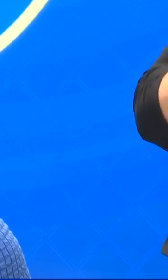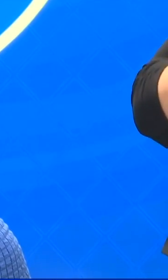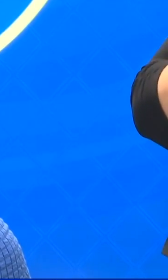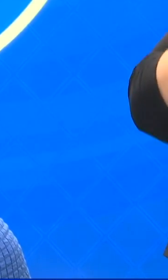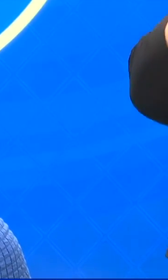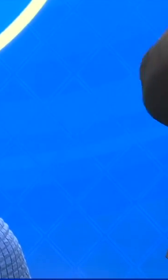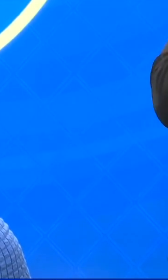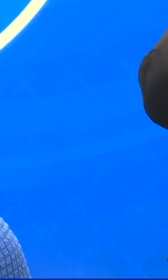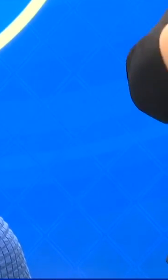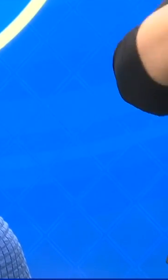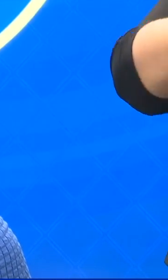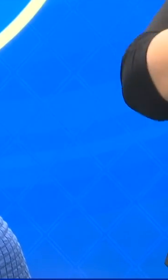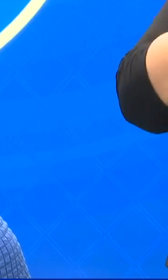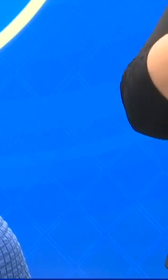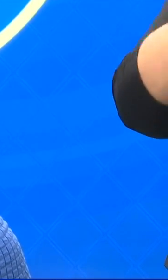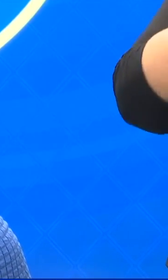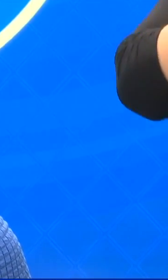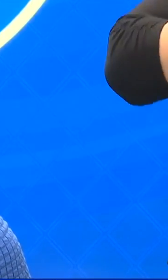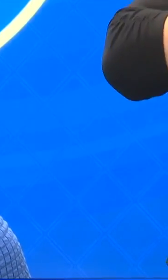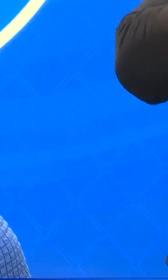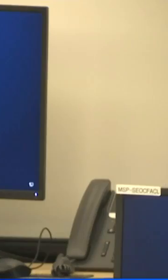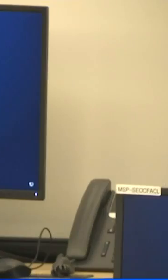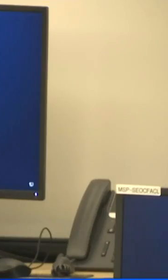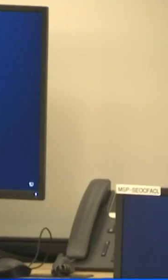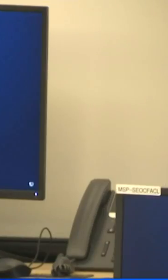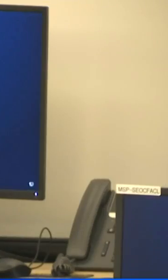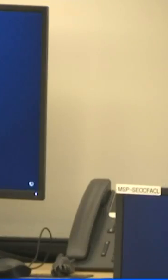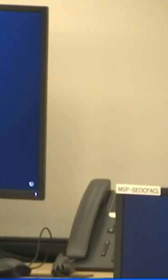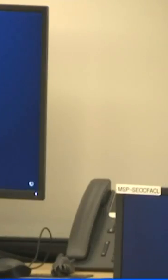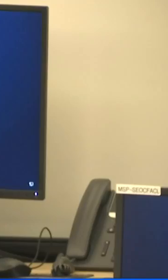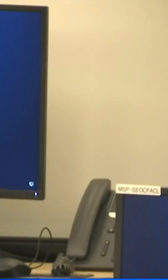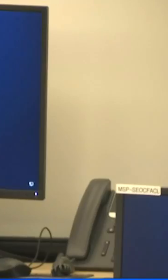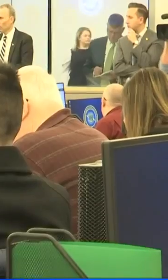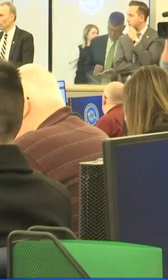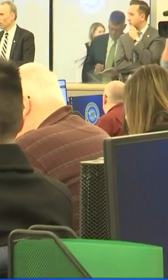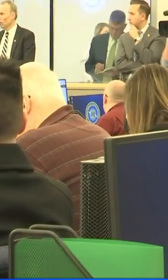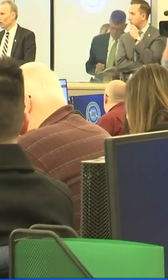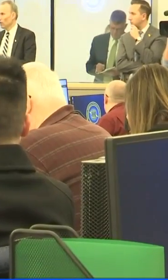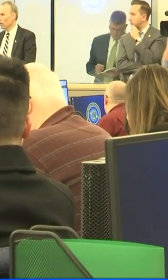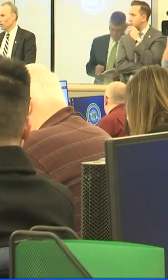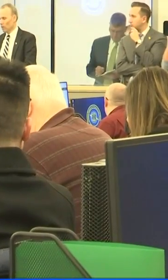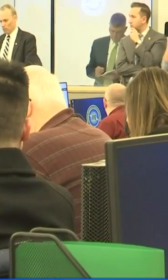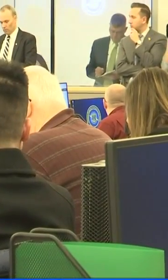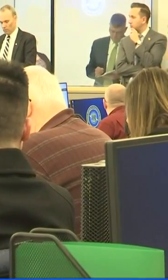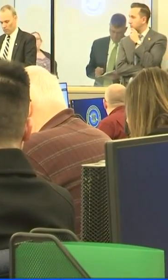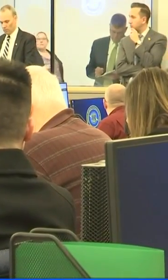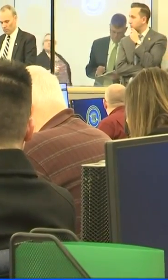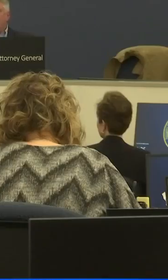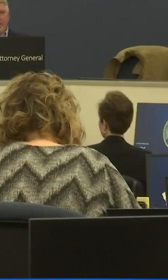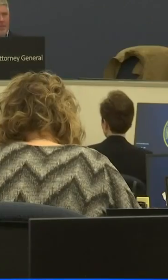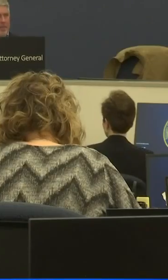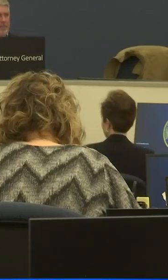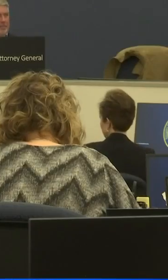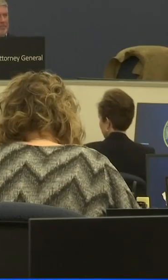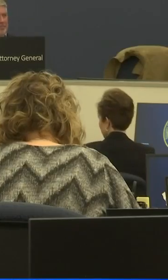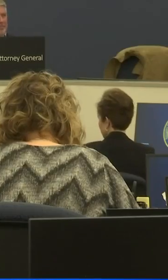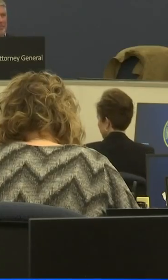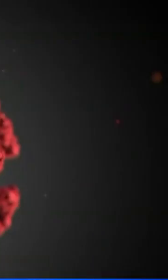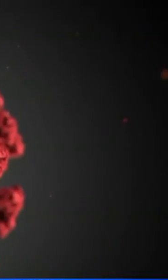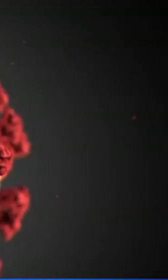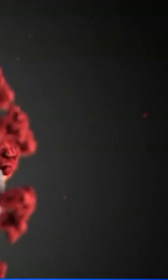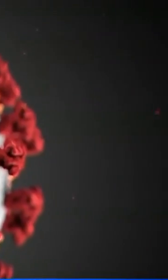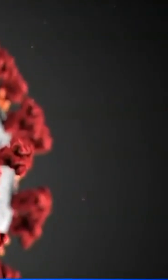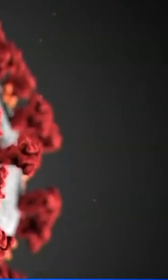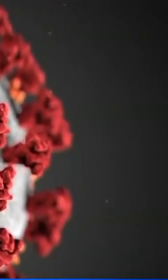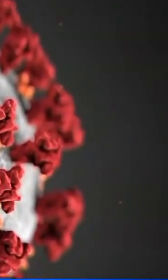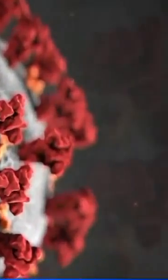of caution to ensure the safety of our families. This means every branch of the state government will ready resources to slow the spread